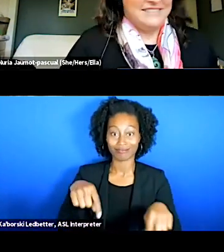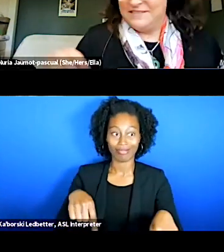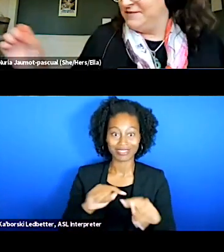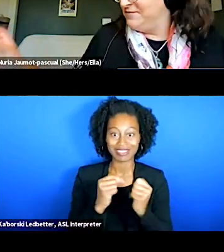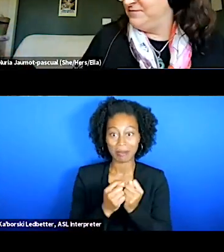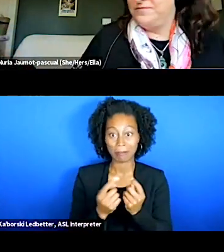So we,